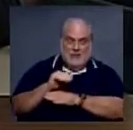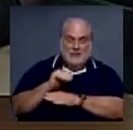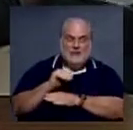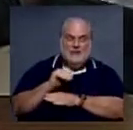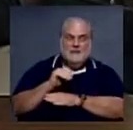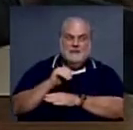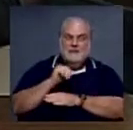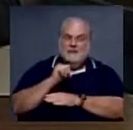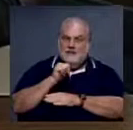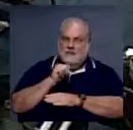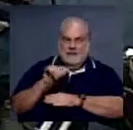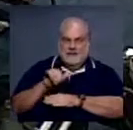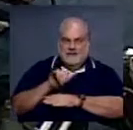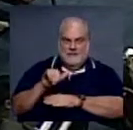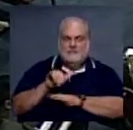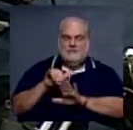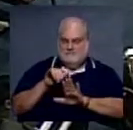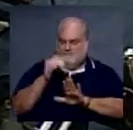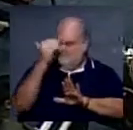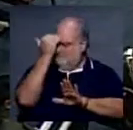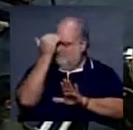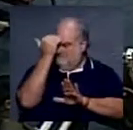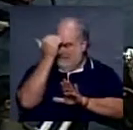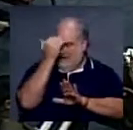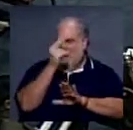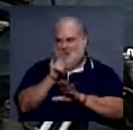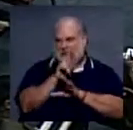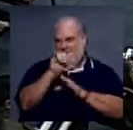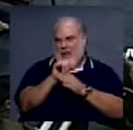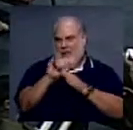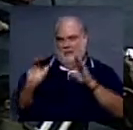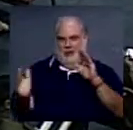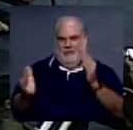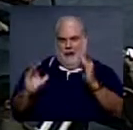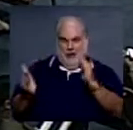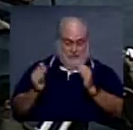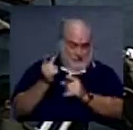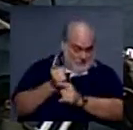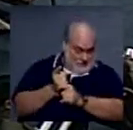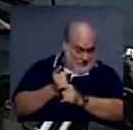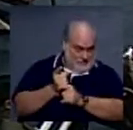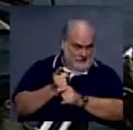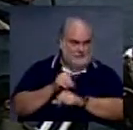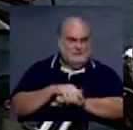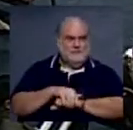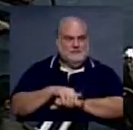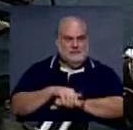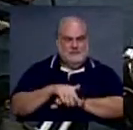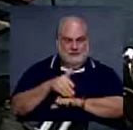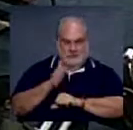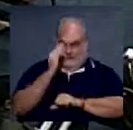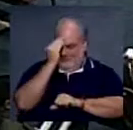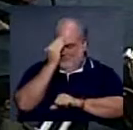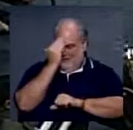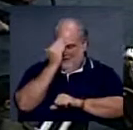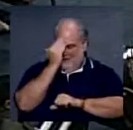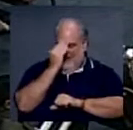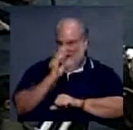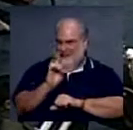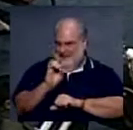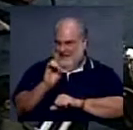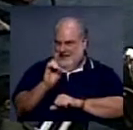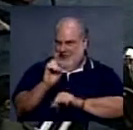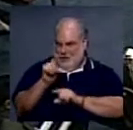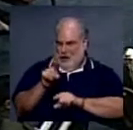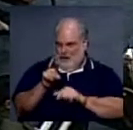talking about tonight. I know it. Okay. I know it, but I mean, he's using this as comparison. Is that right? Yeah. Now you all know I did go to the